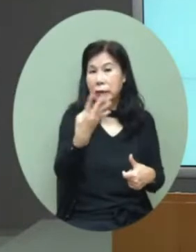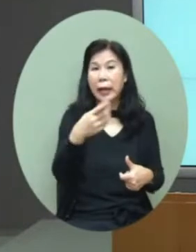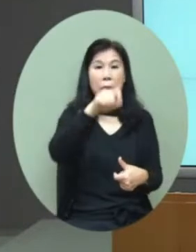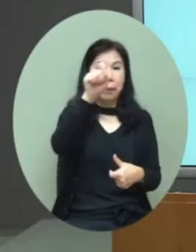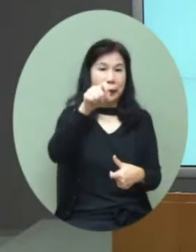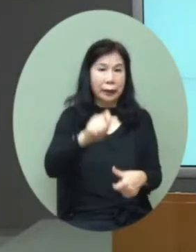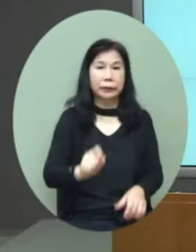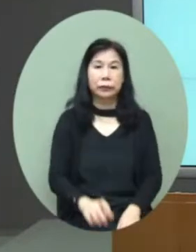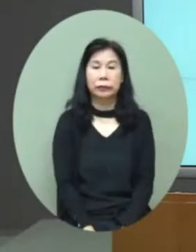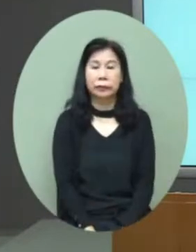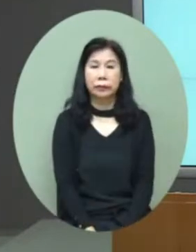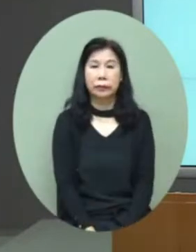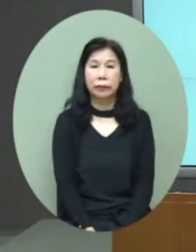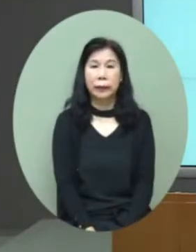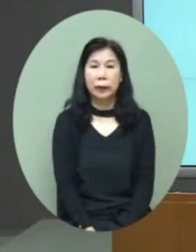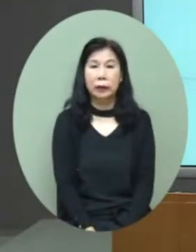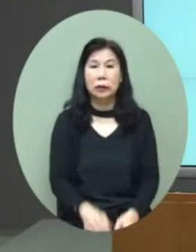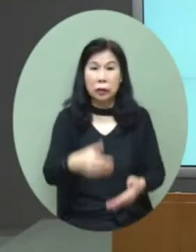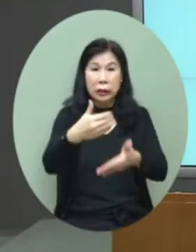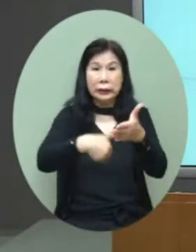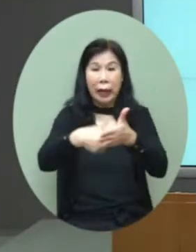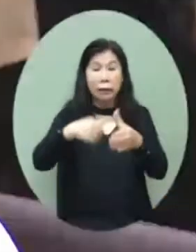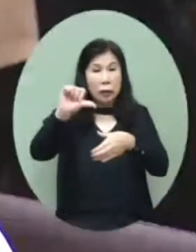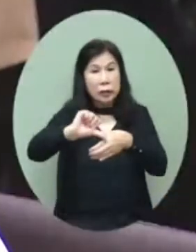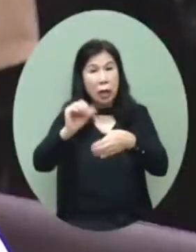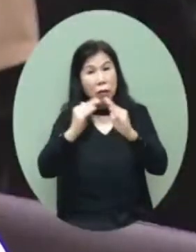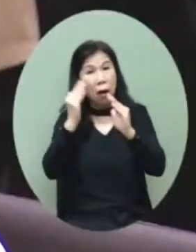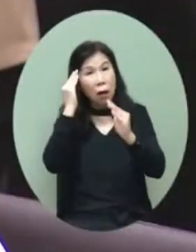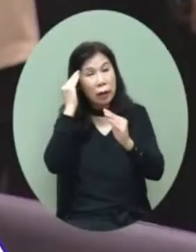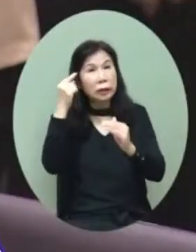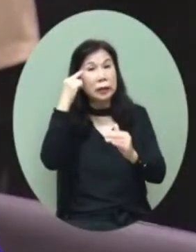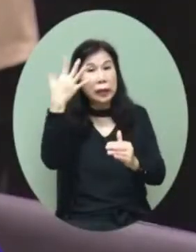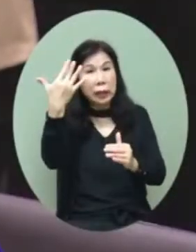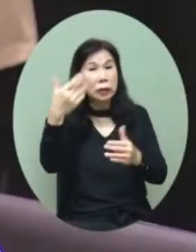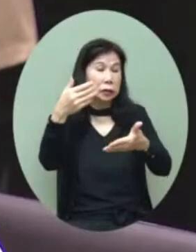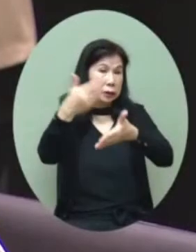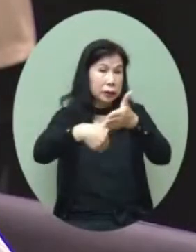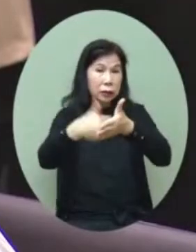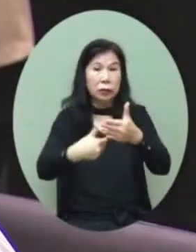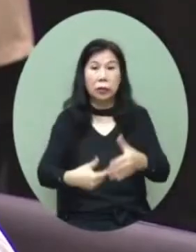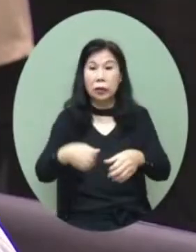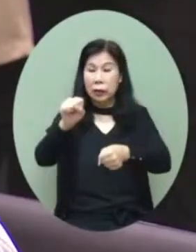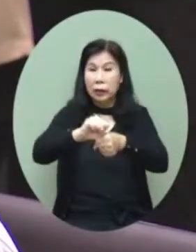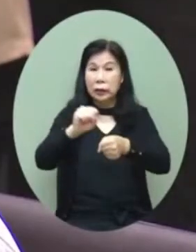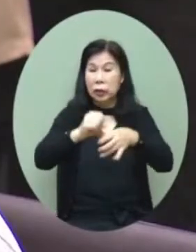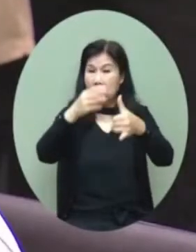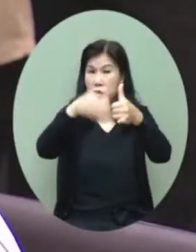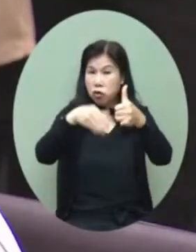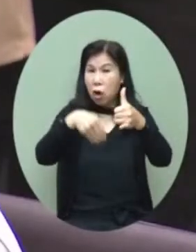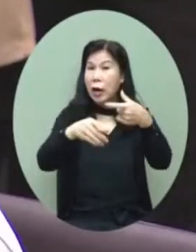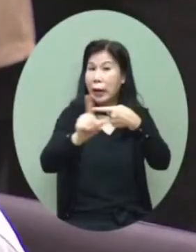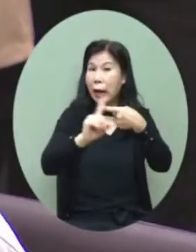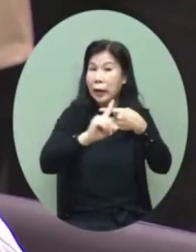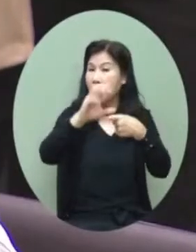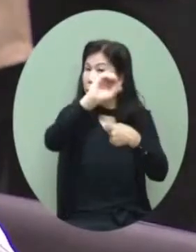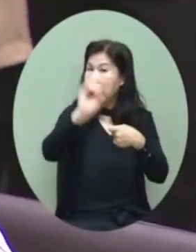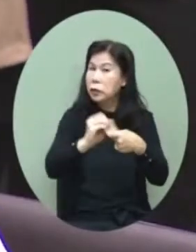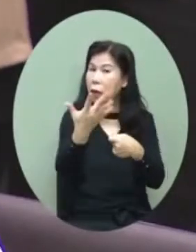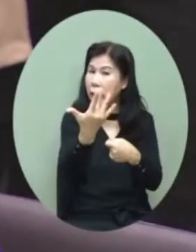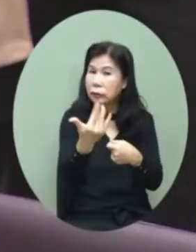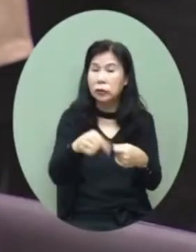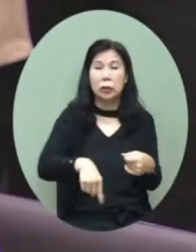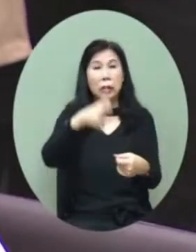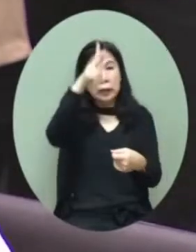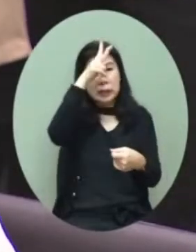hotel quarantine have been reduced, what are the risks of having an upsurge of cases? And how will the government deal with the upsurge and